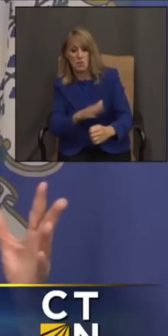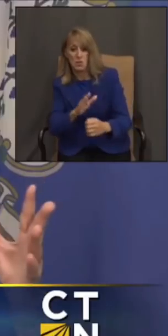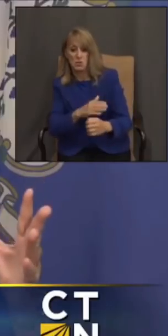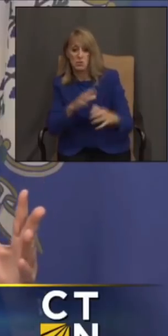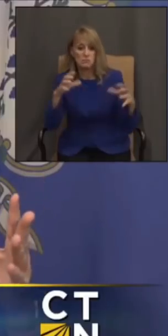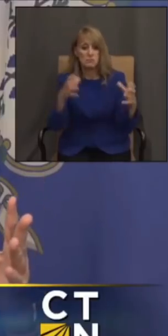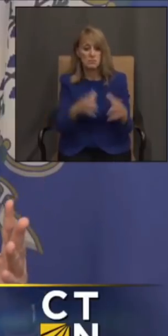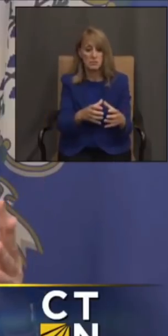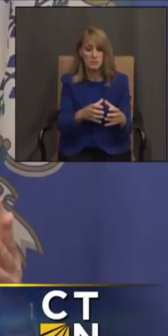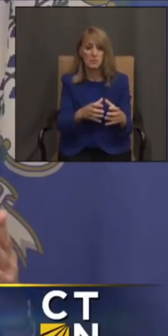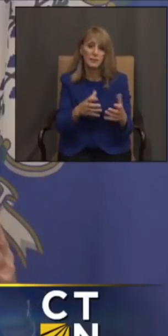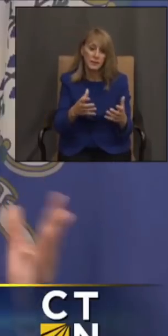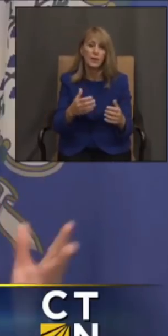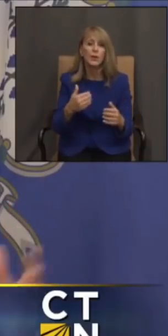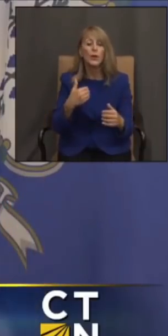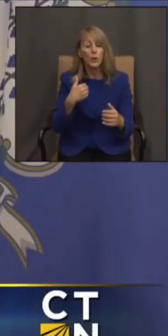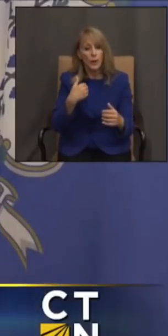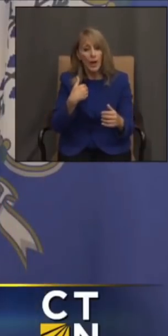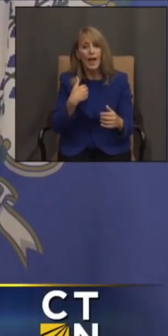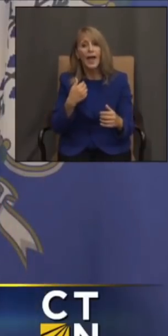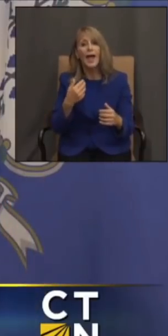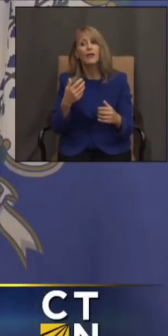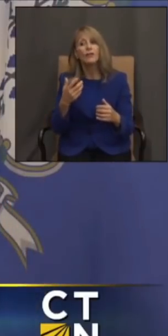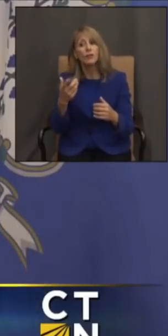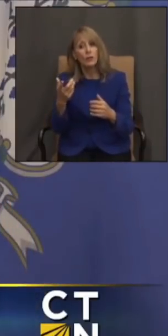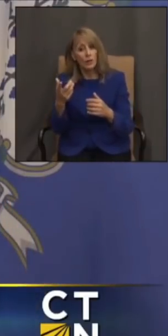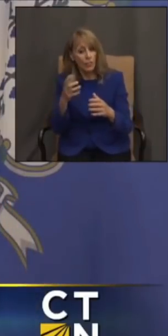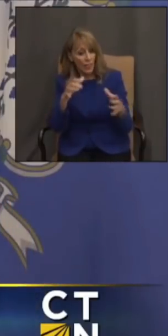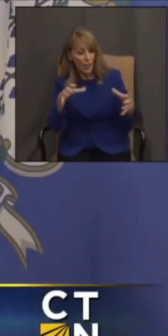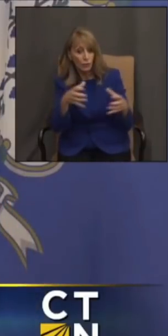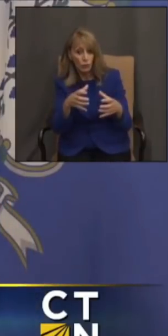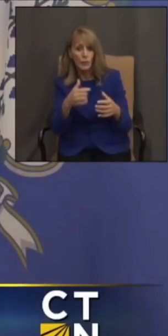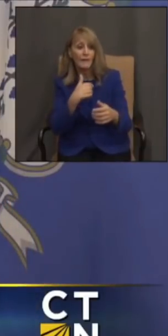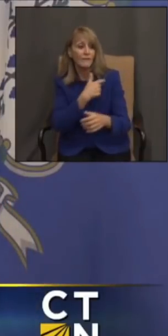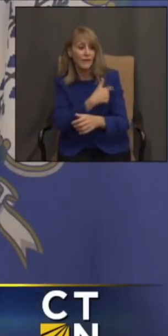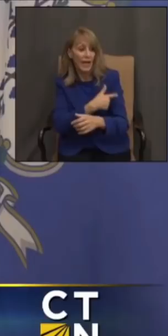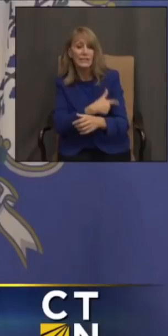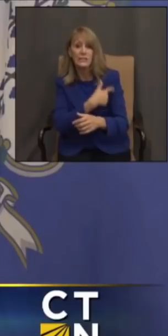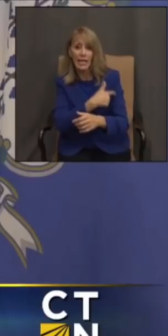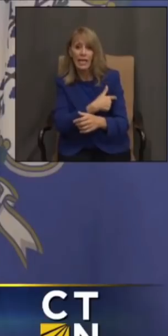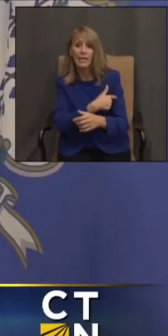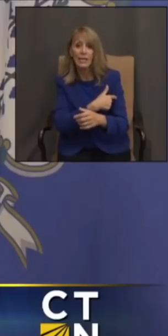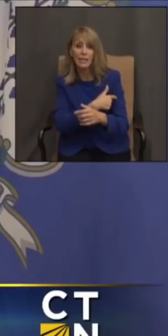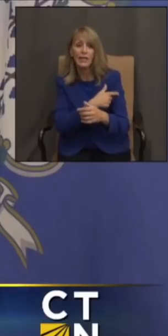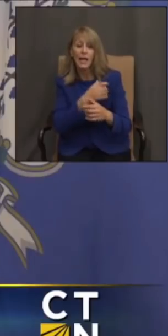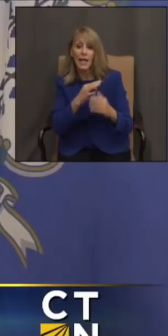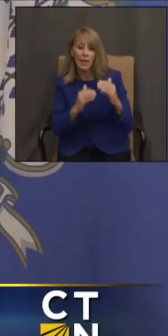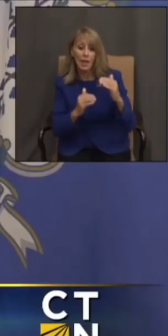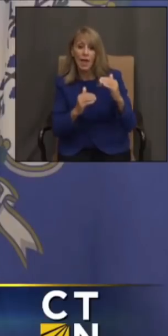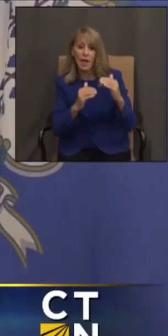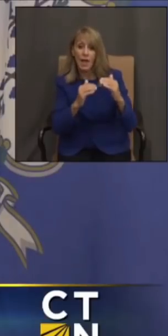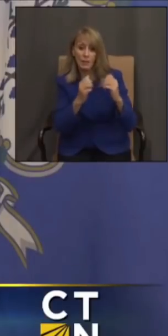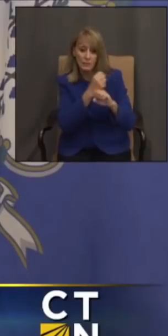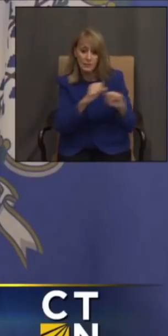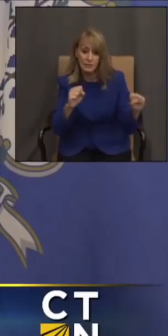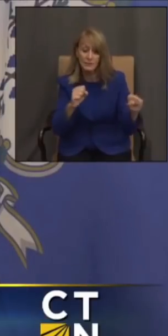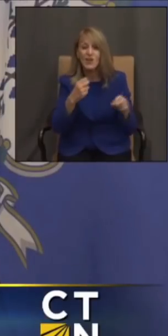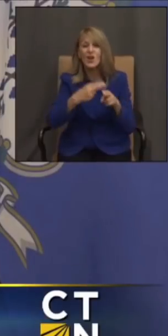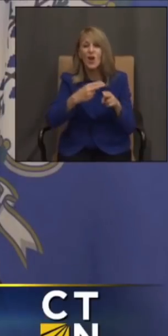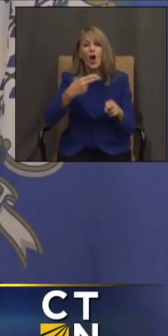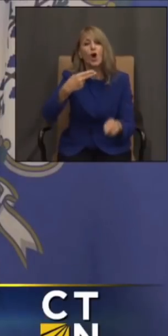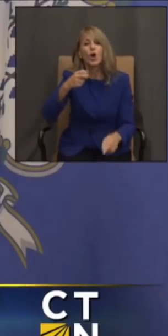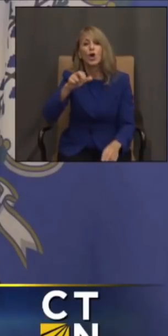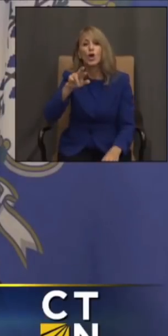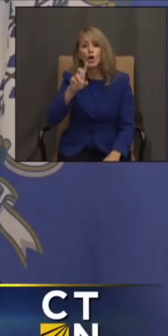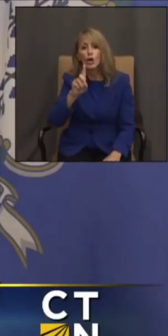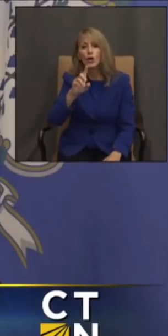we got that cohort of people more vaccinated, so they began to get closer to herd immunity. I think those are the things that we'd be able to open